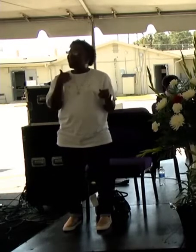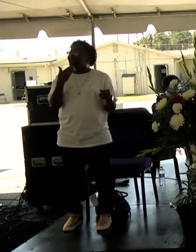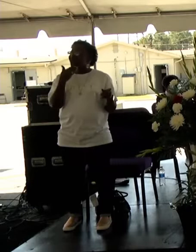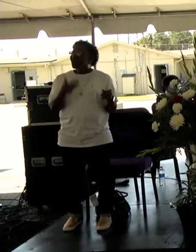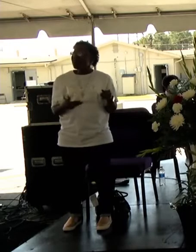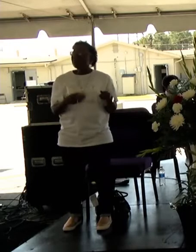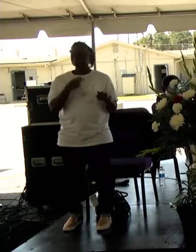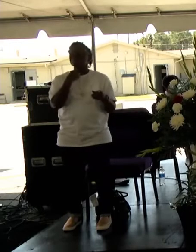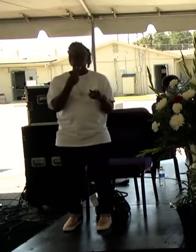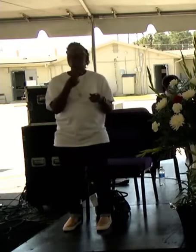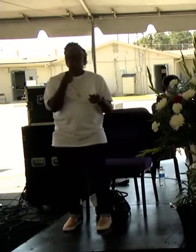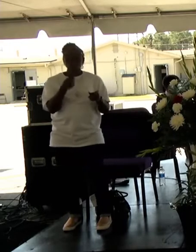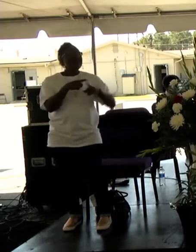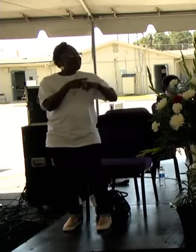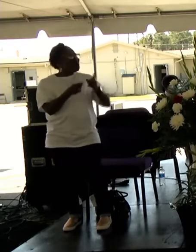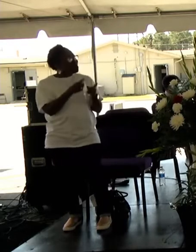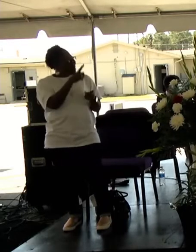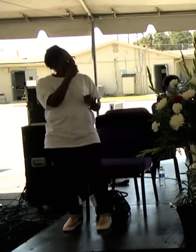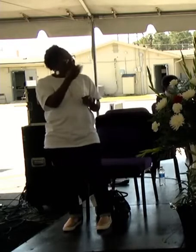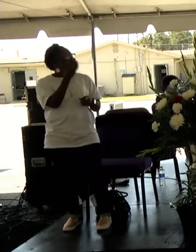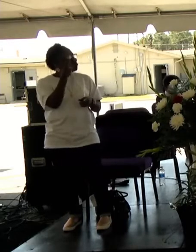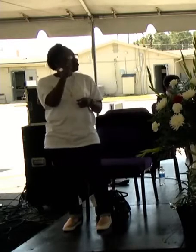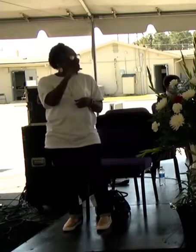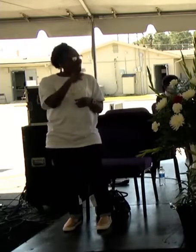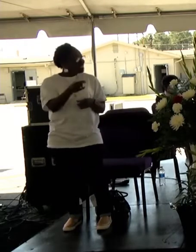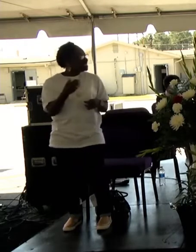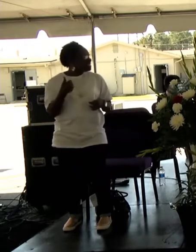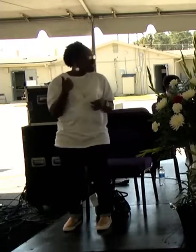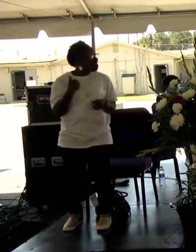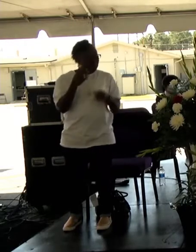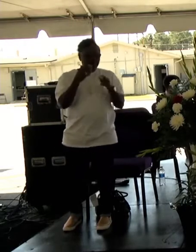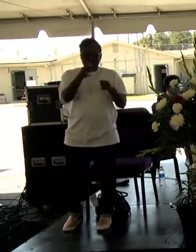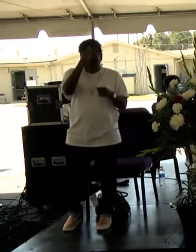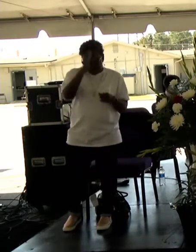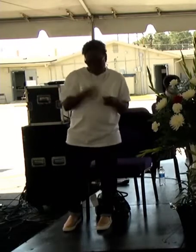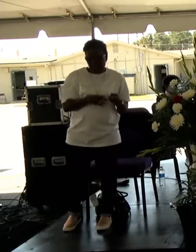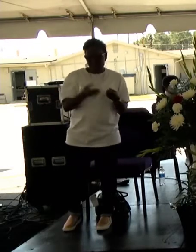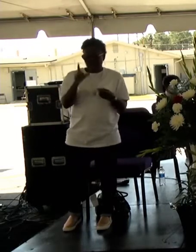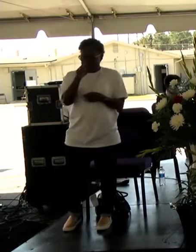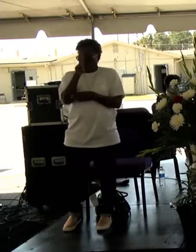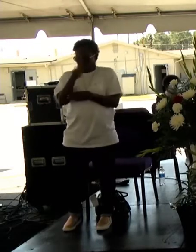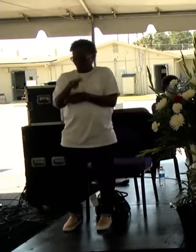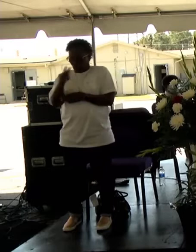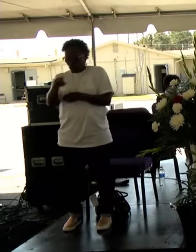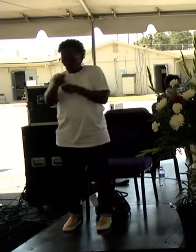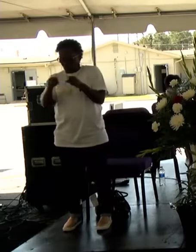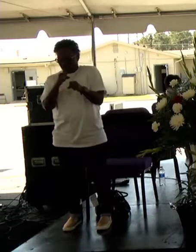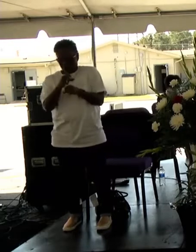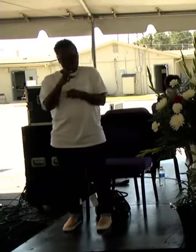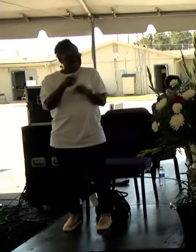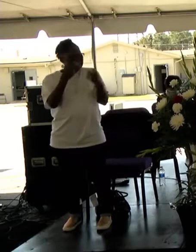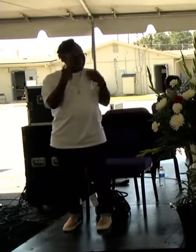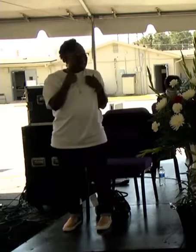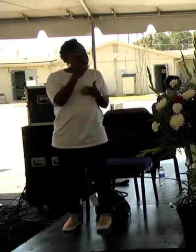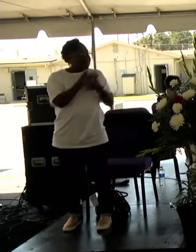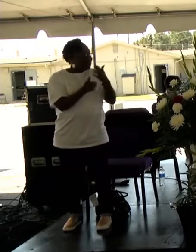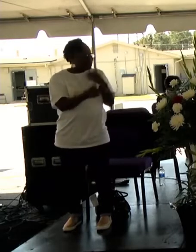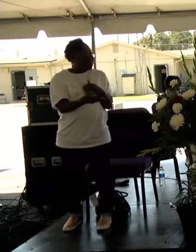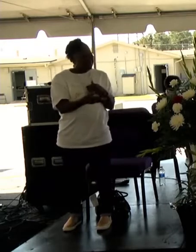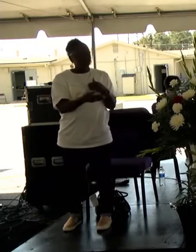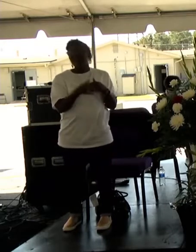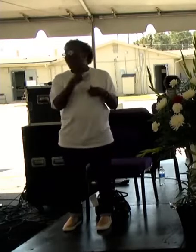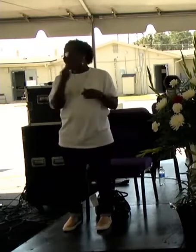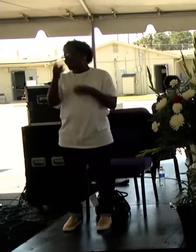him in his face being able to hear. But you can tell that little young joker in 22 years been through some stuff that he's only able to verbalize through